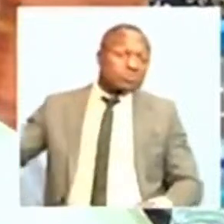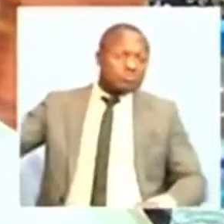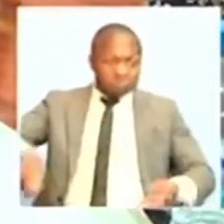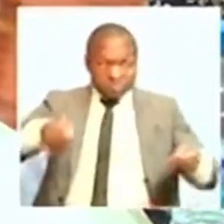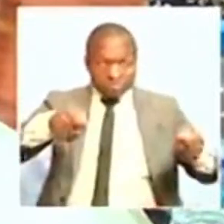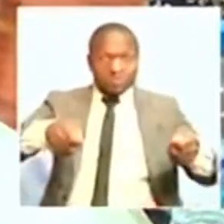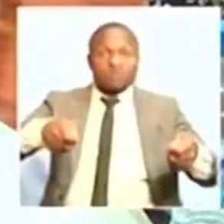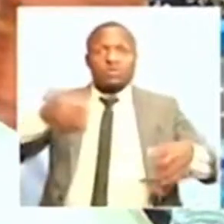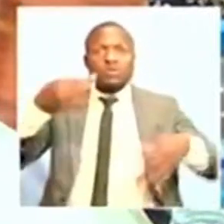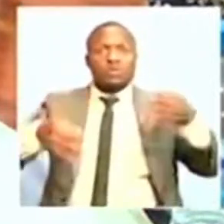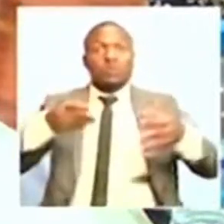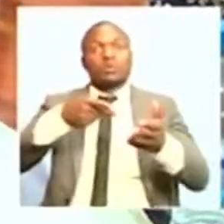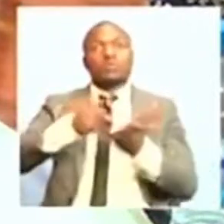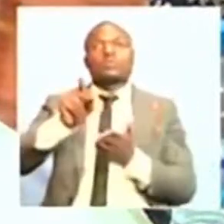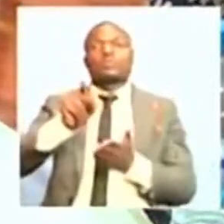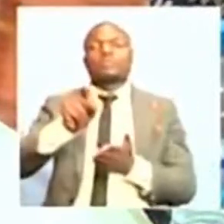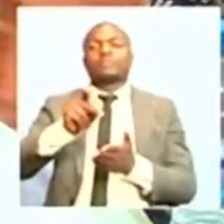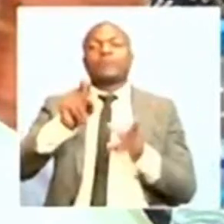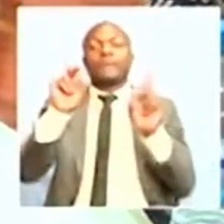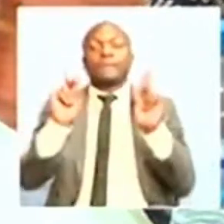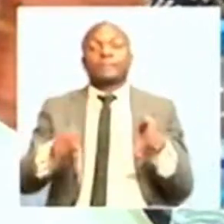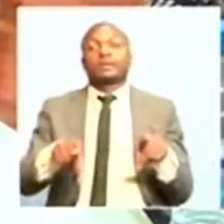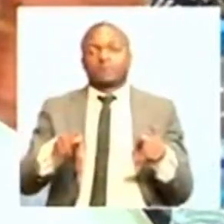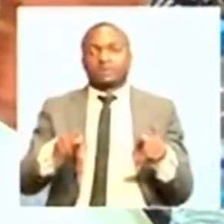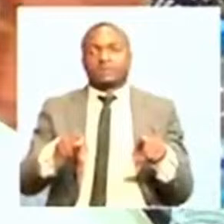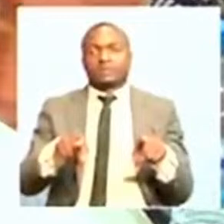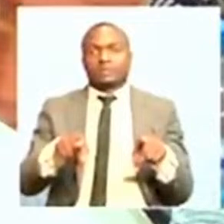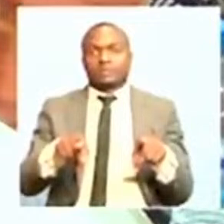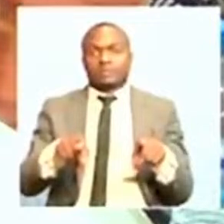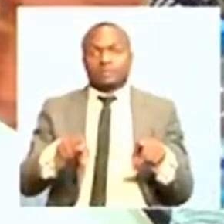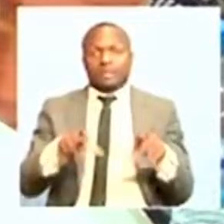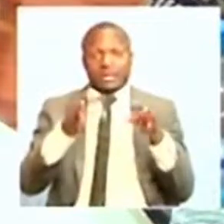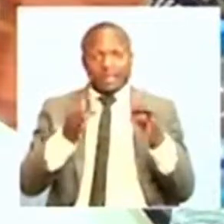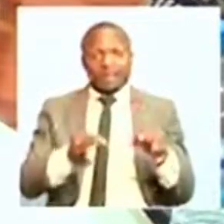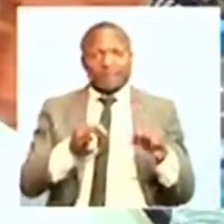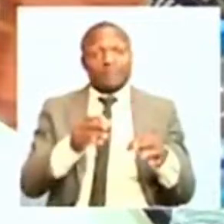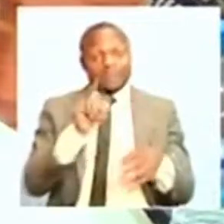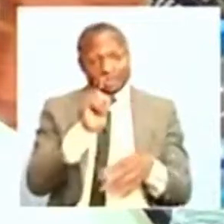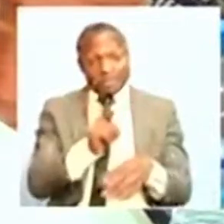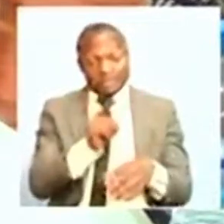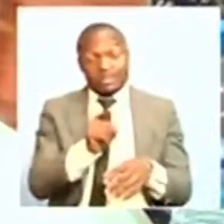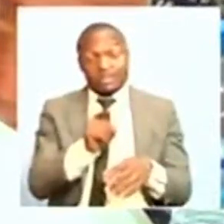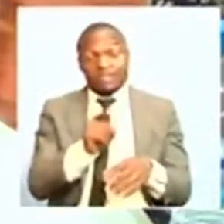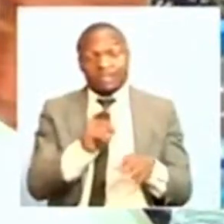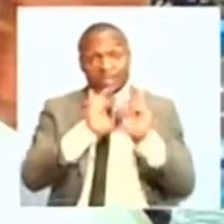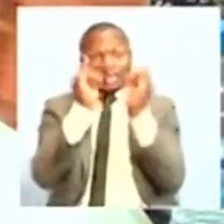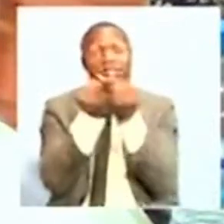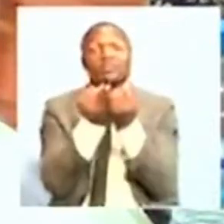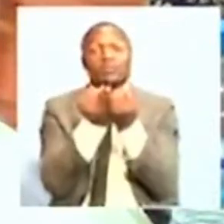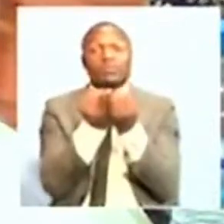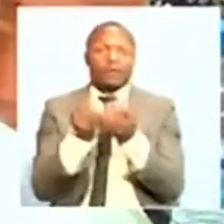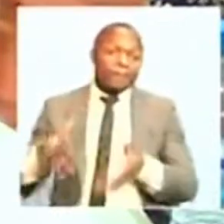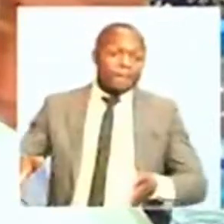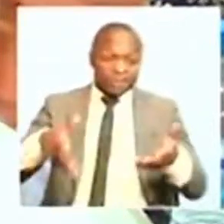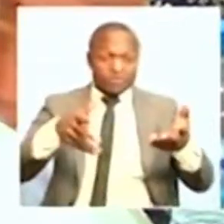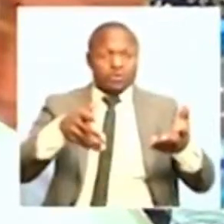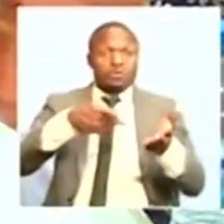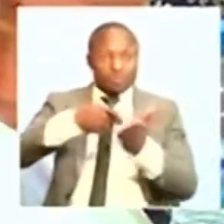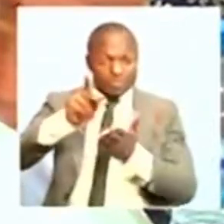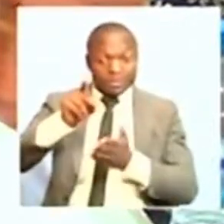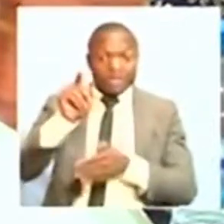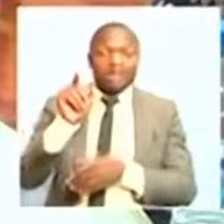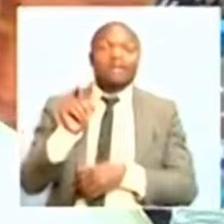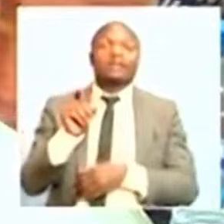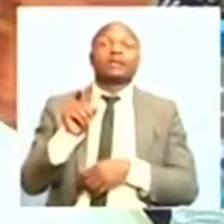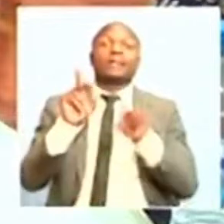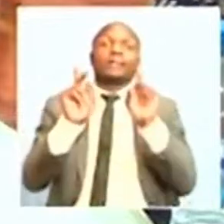it? Then meaning, I thought ordinarily then the institution itself must be sued on that on behalf of that member. I don't know, maybe just clear on those.